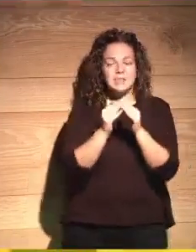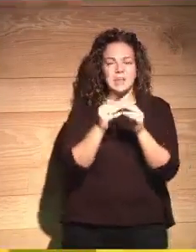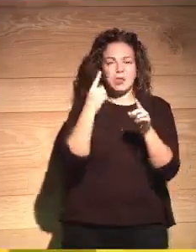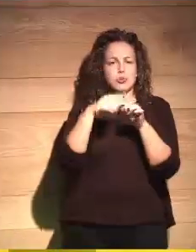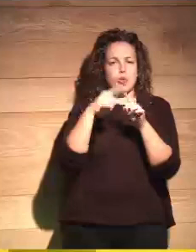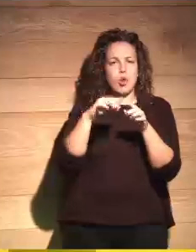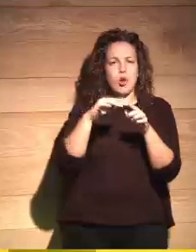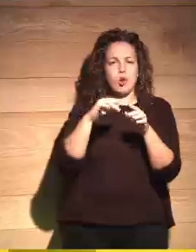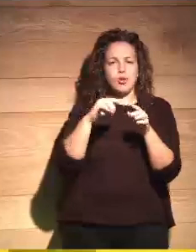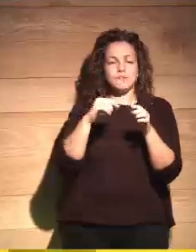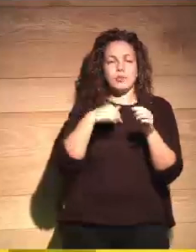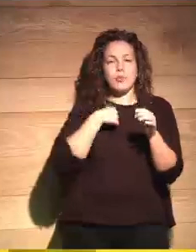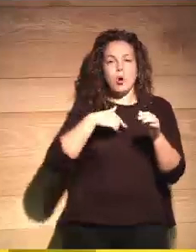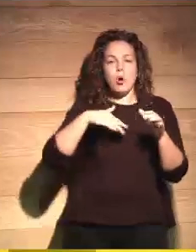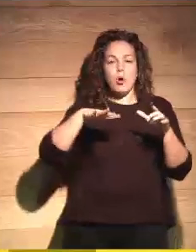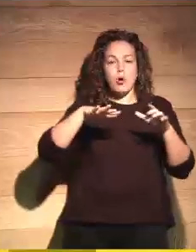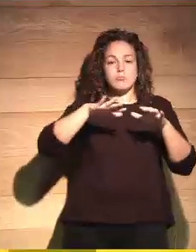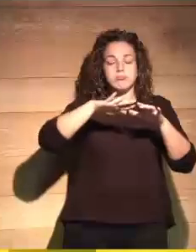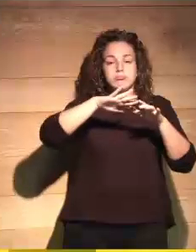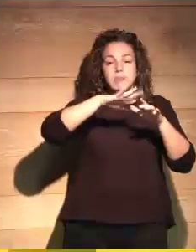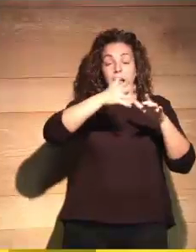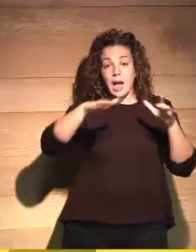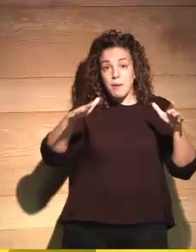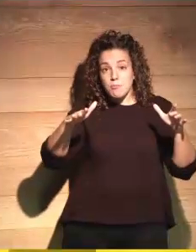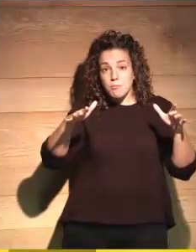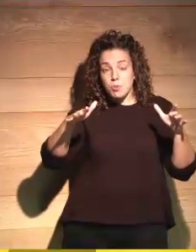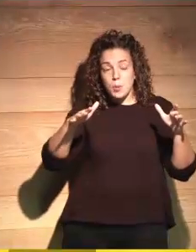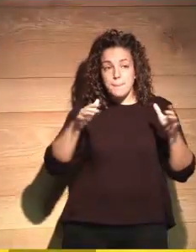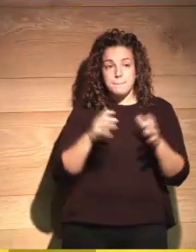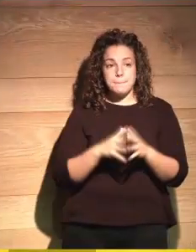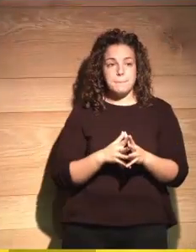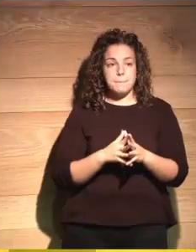image is the house becomes